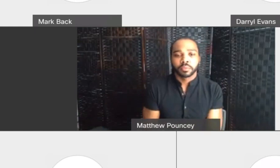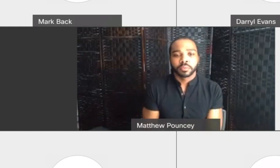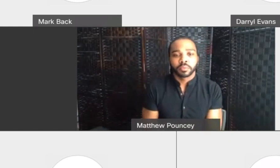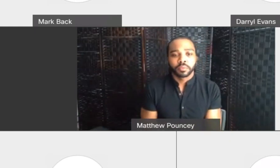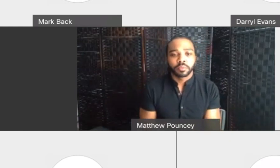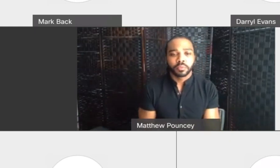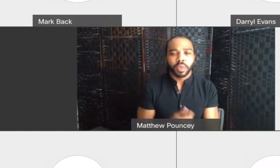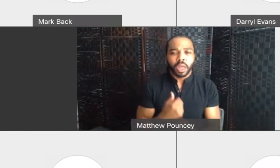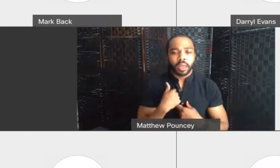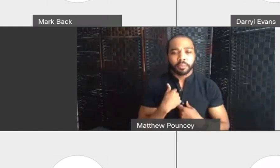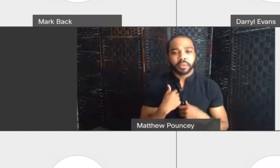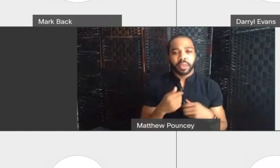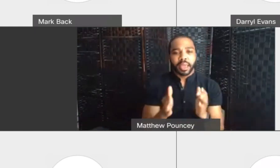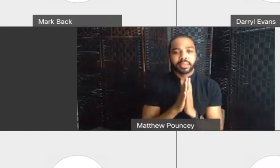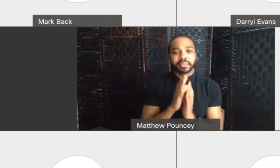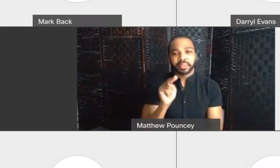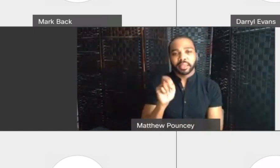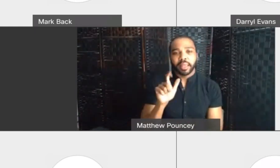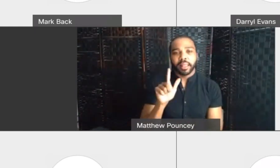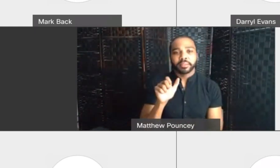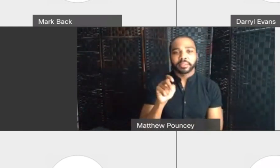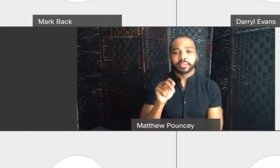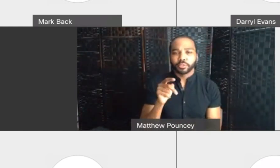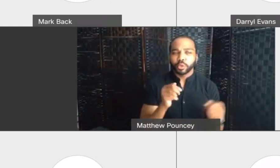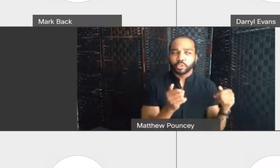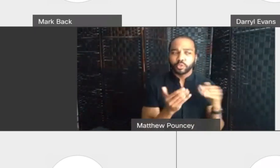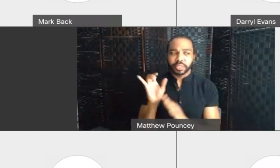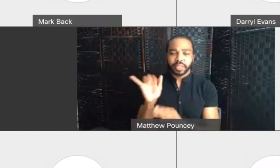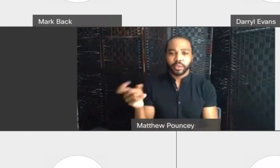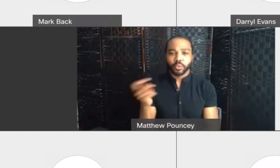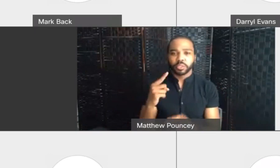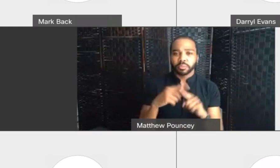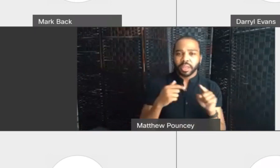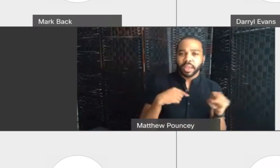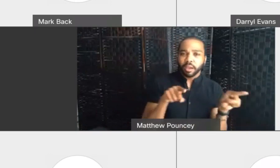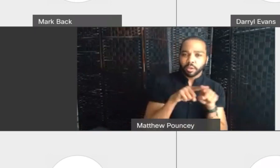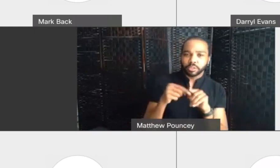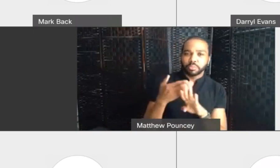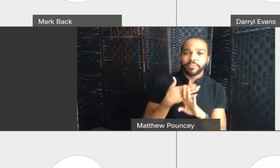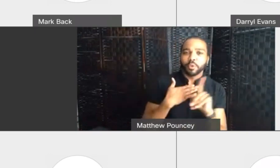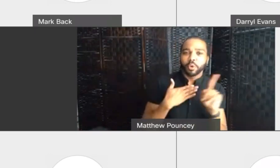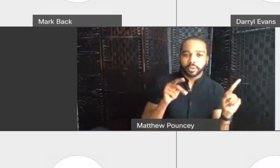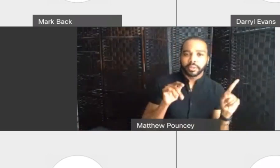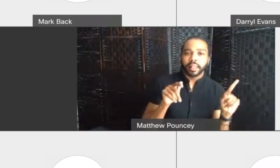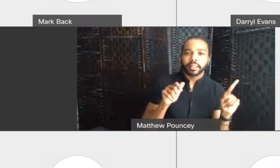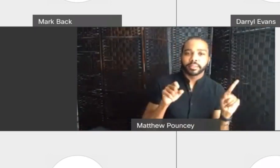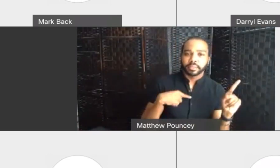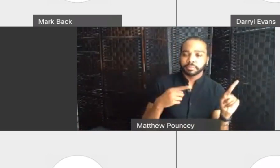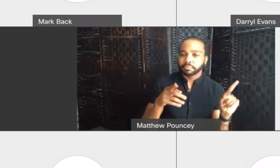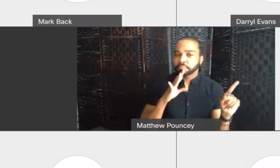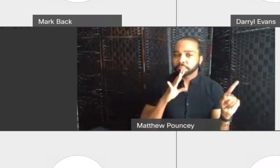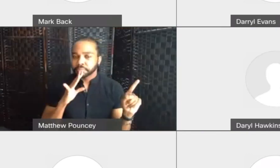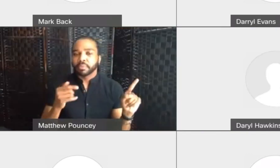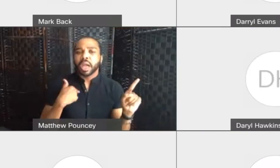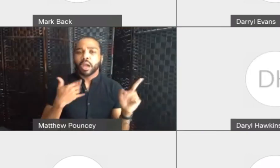I'm going to ask Nelson to address that, but I also, before Nelson addresses it, I want to say we